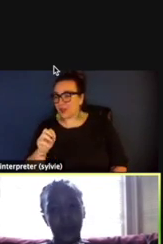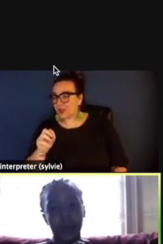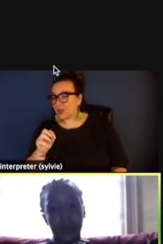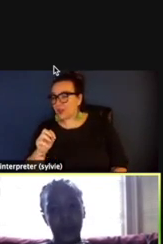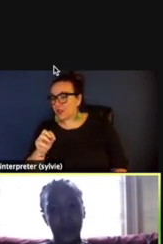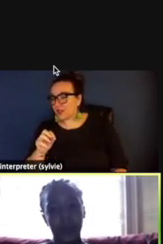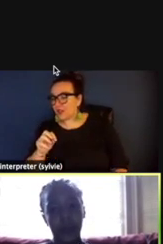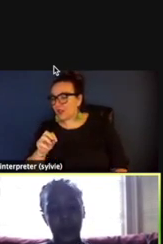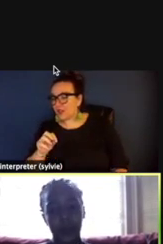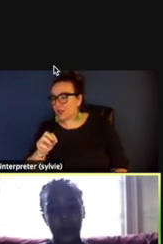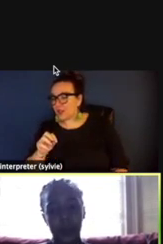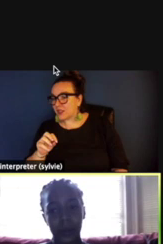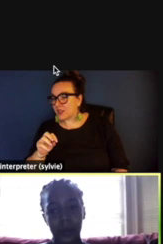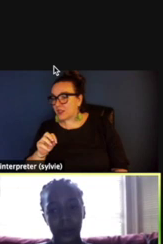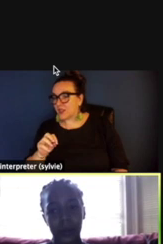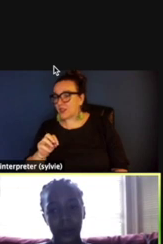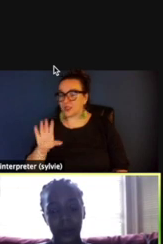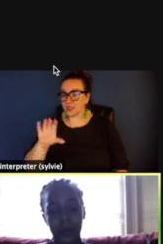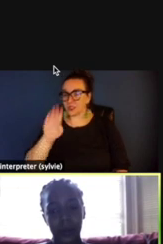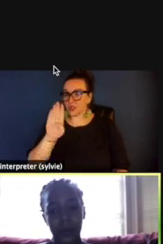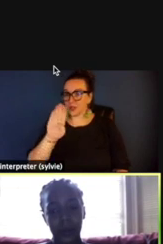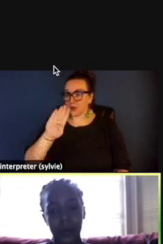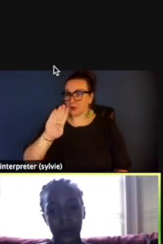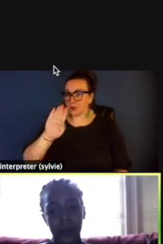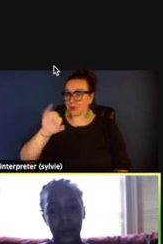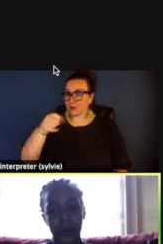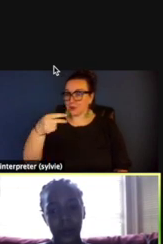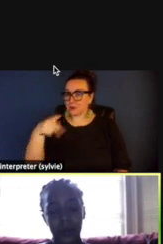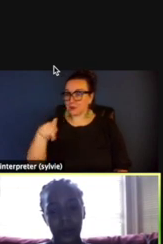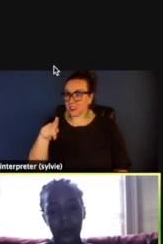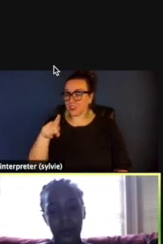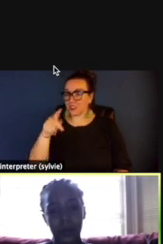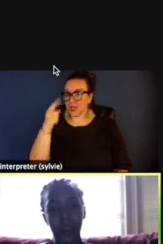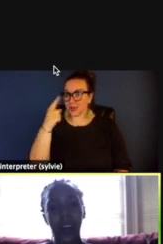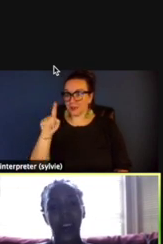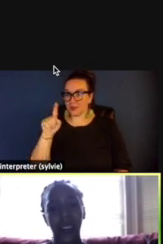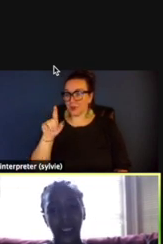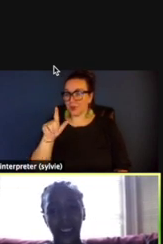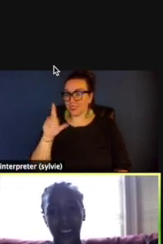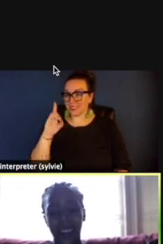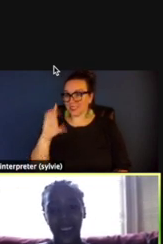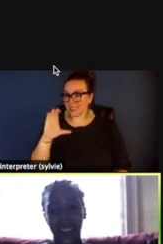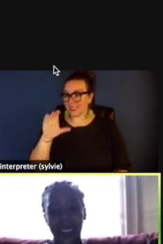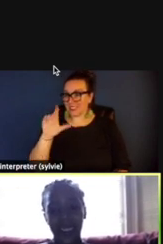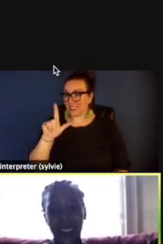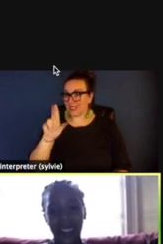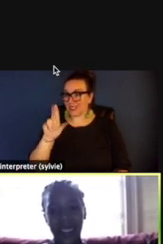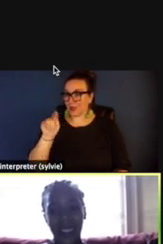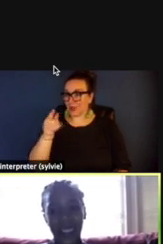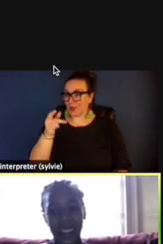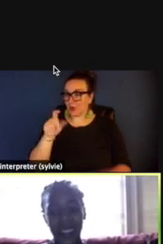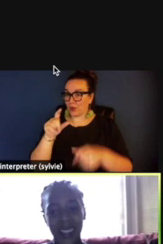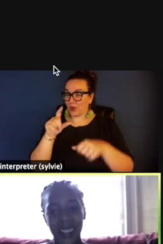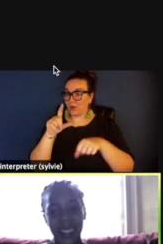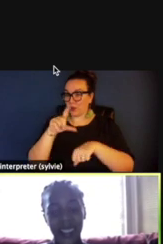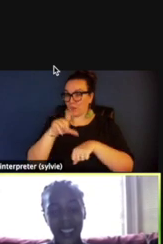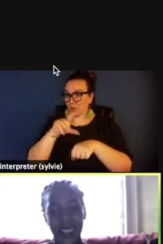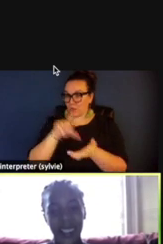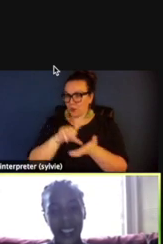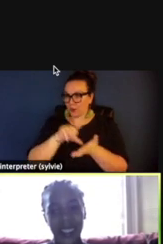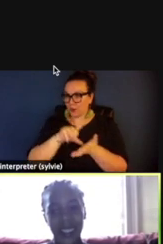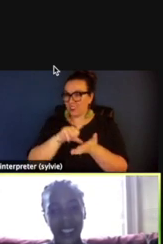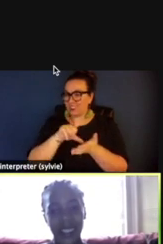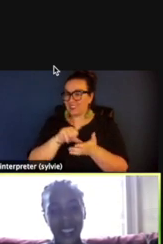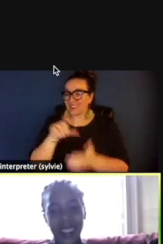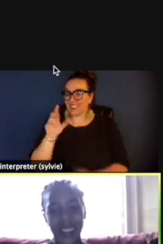mm-hmm. is Layla Ortiz, and she is from Puerto Rico. Oh. Well, I will ask her if anybody